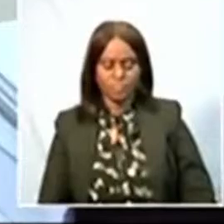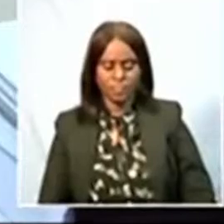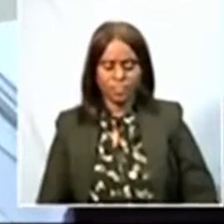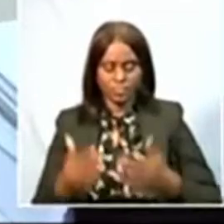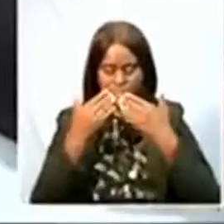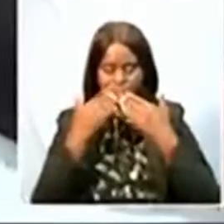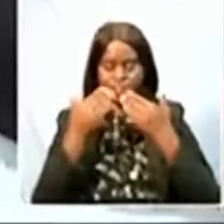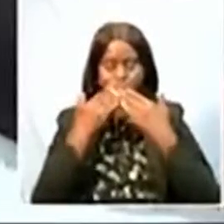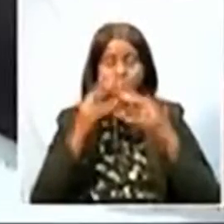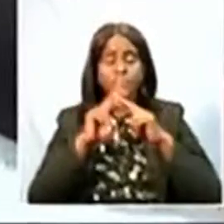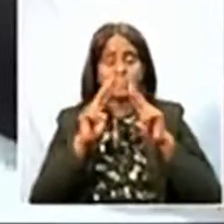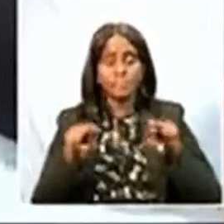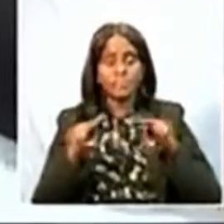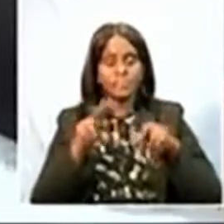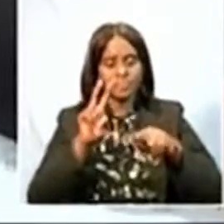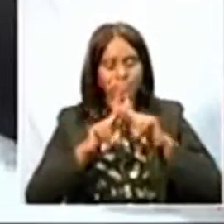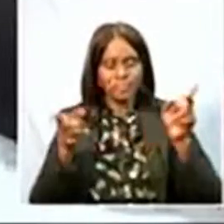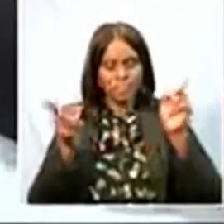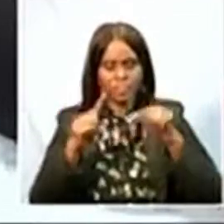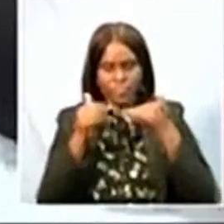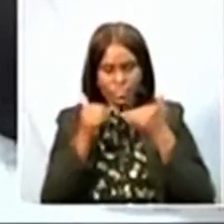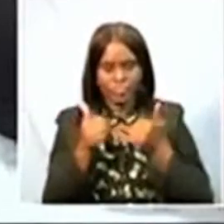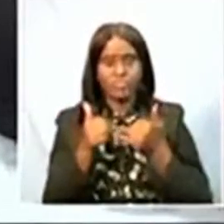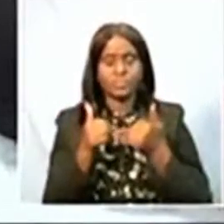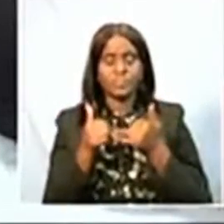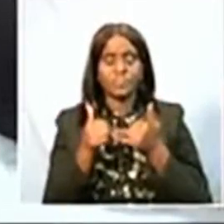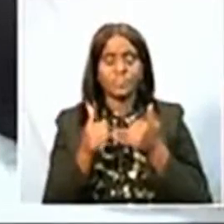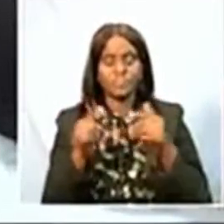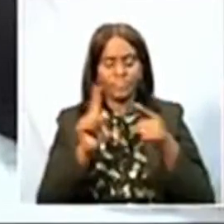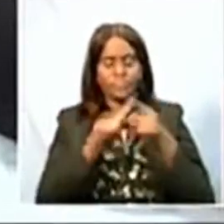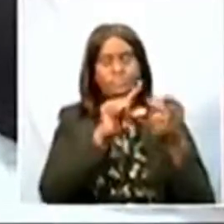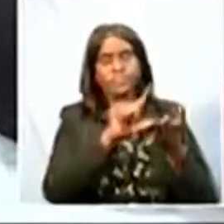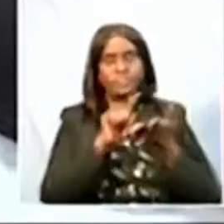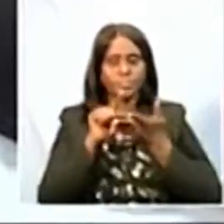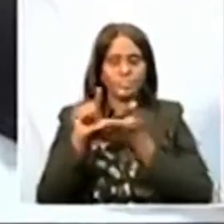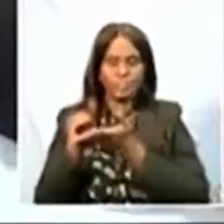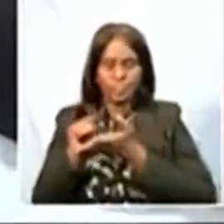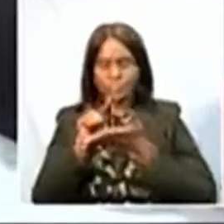Thank you, Chair. Chair, when it comes to loans,